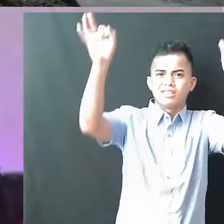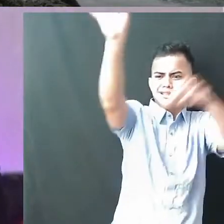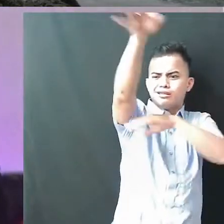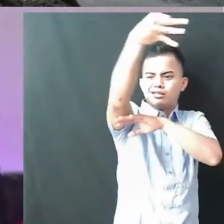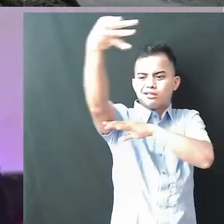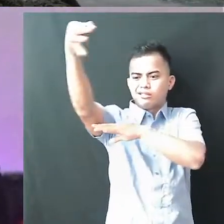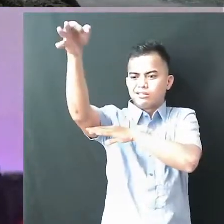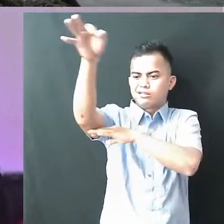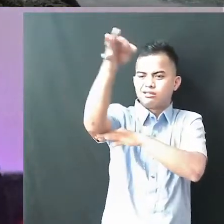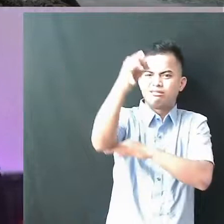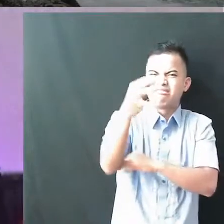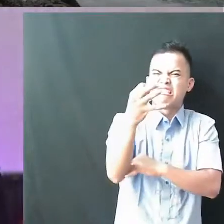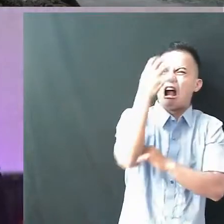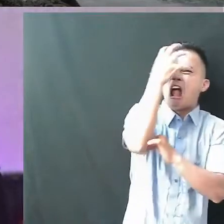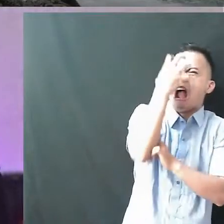COVID